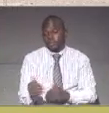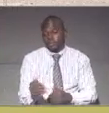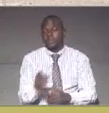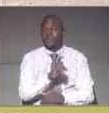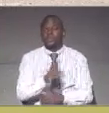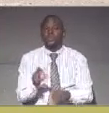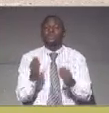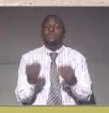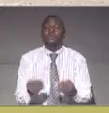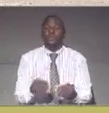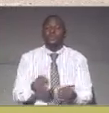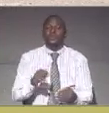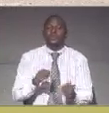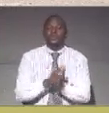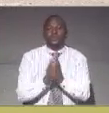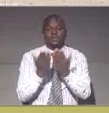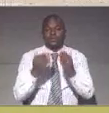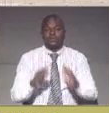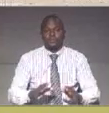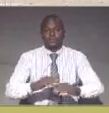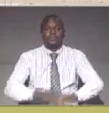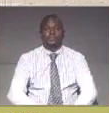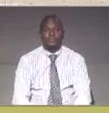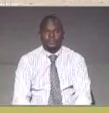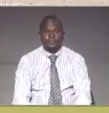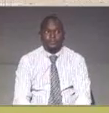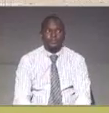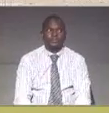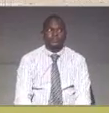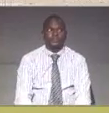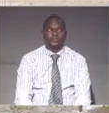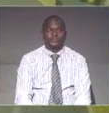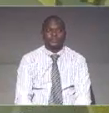week. For UBC TV News, I am Philip Aguta in Moroto.